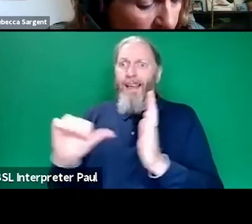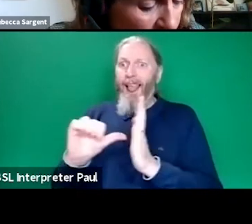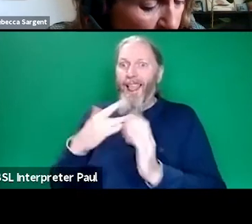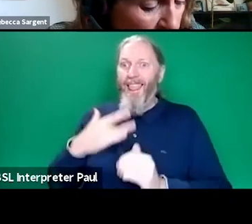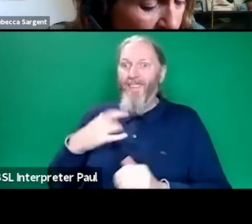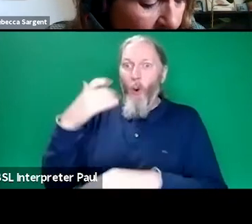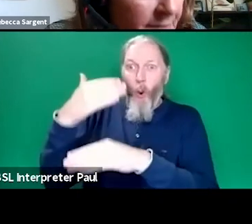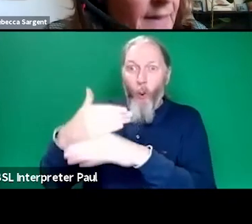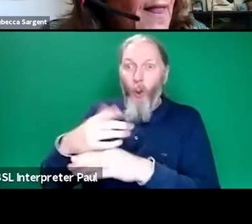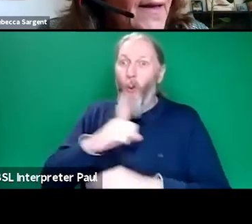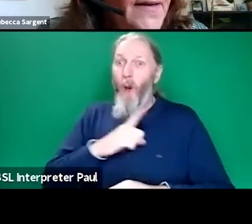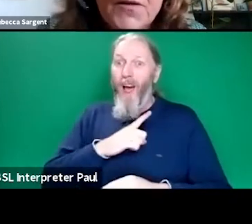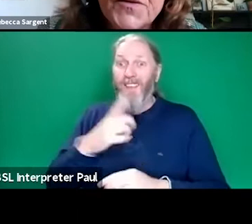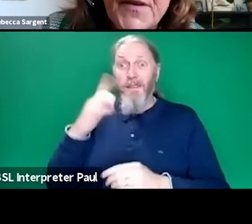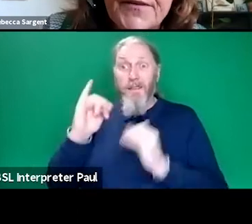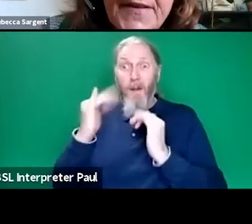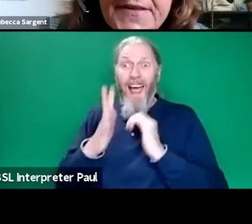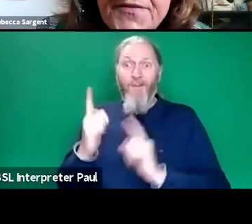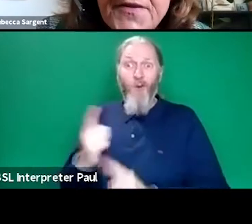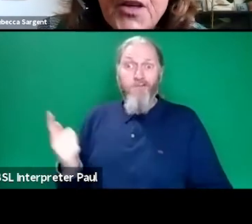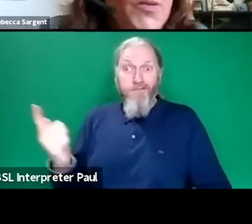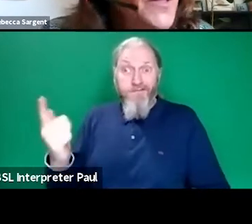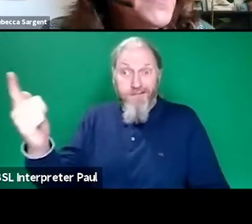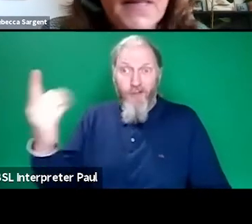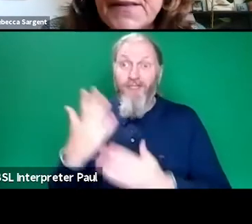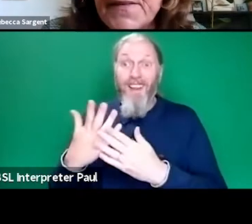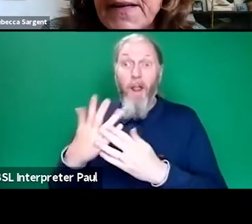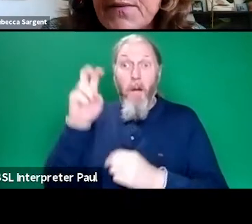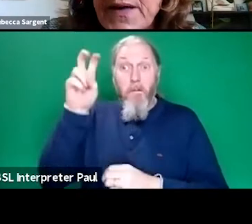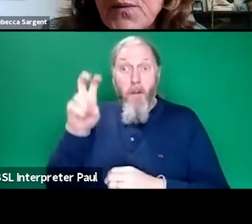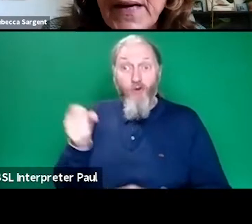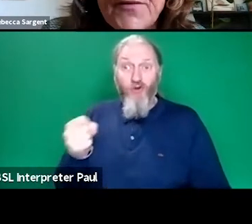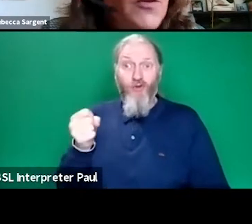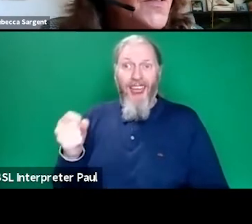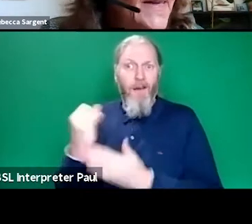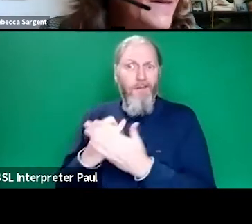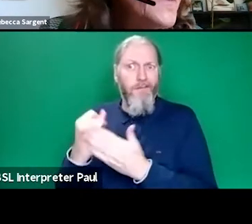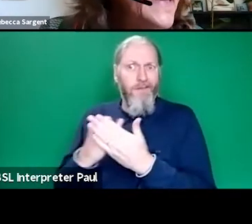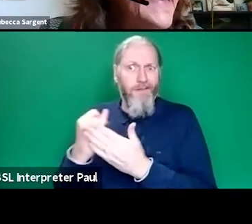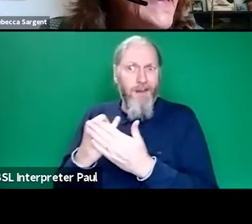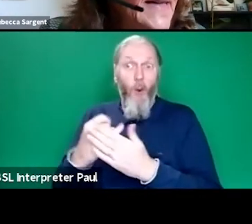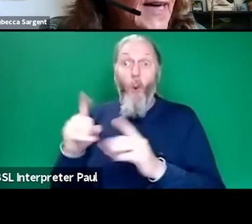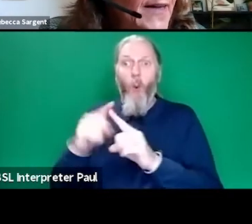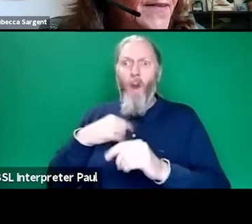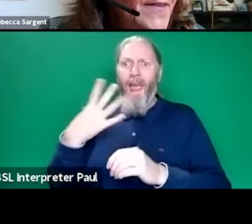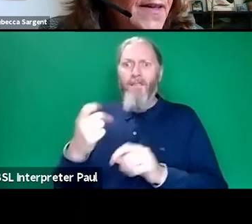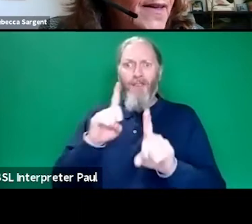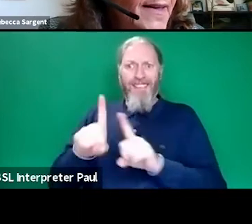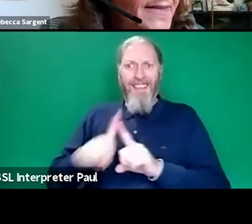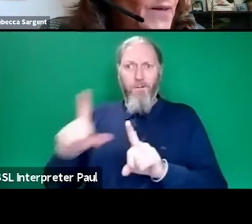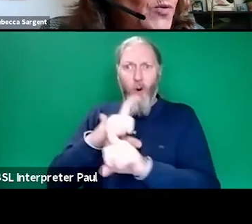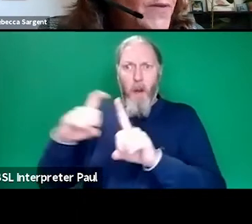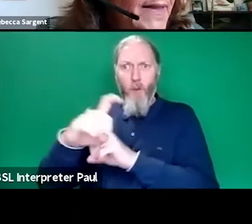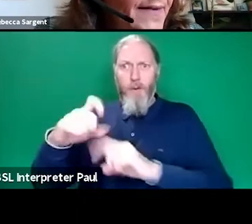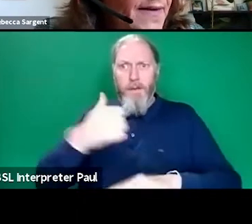quite poor transport links, and lots of very, very different communities that we have across the county. And